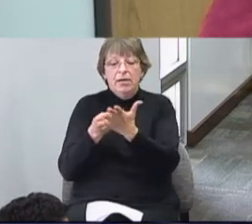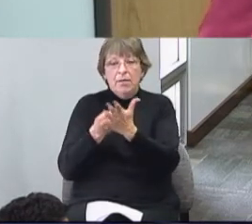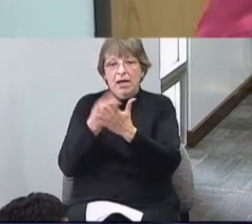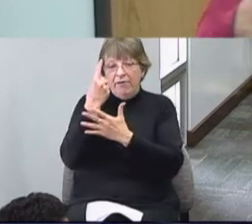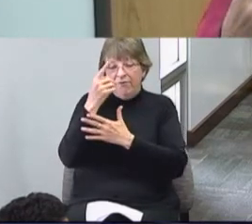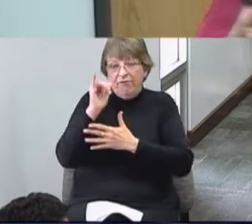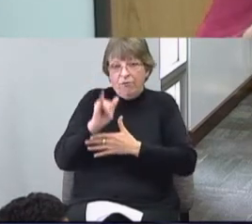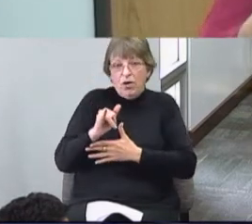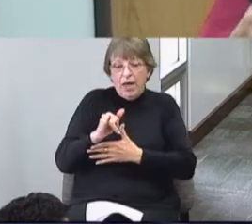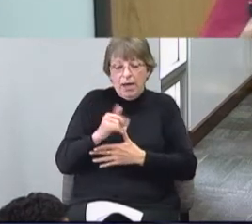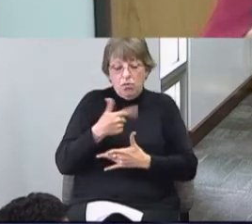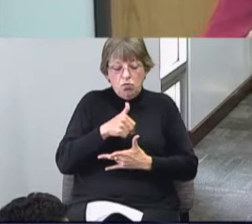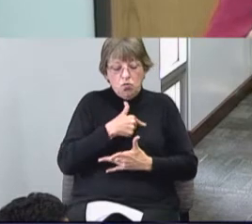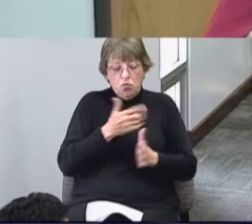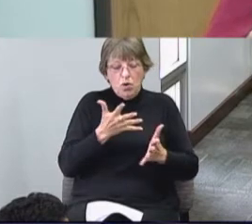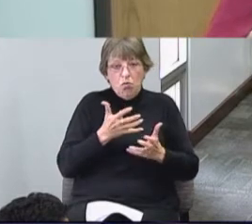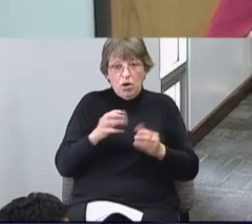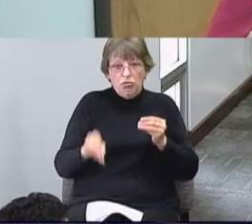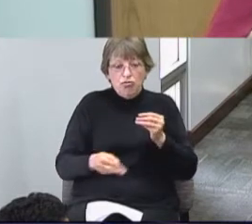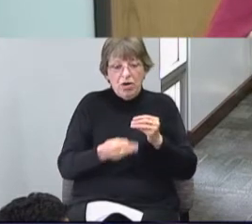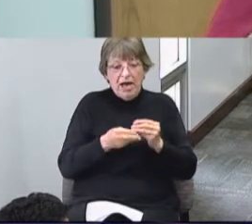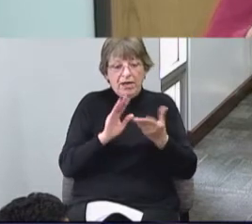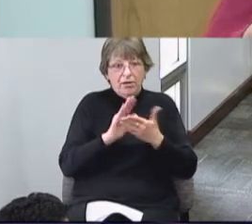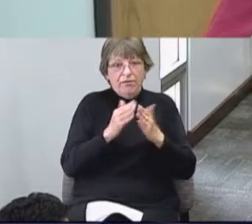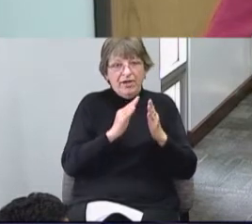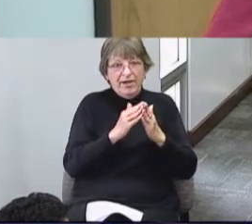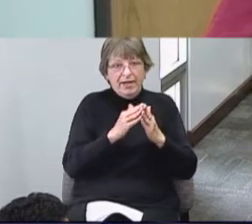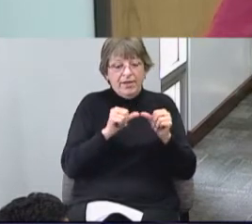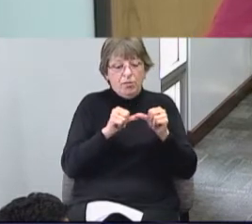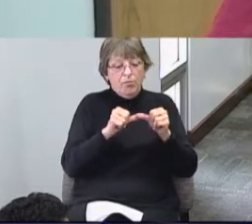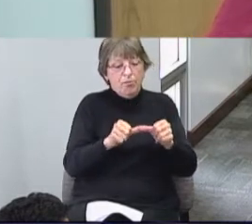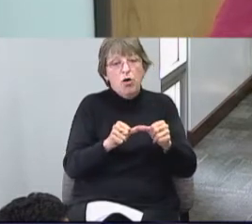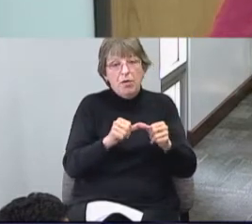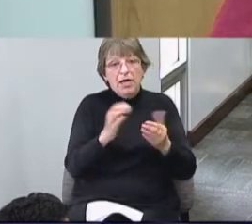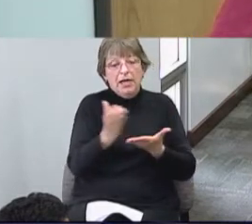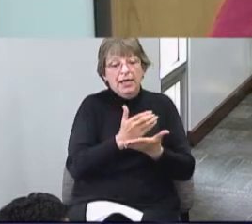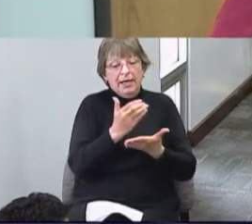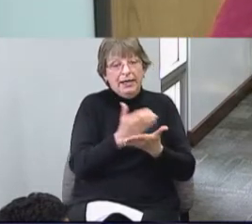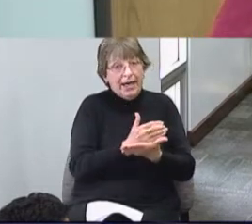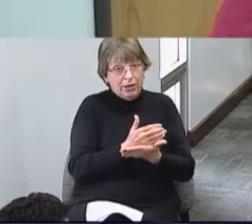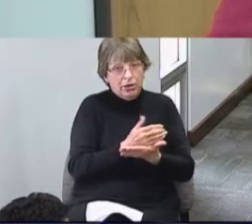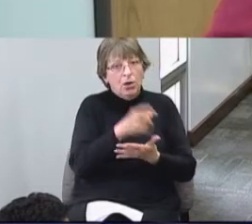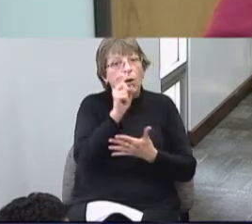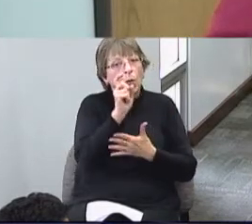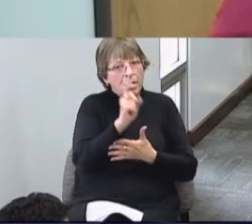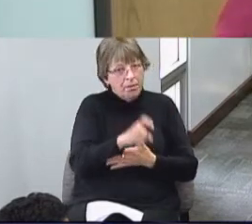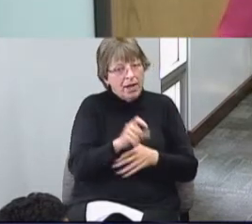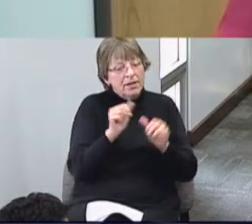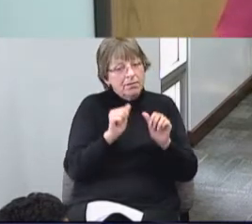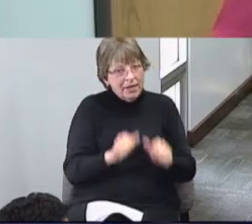If we're going to add to the city's permanent collection, we need to be able to maintain it over time.